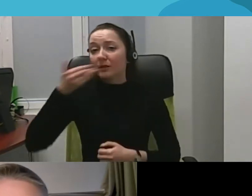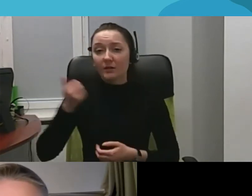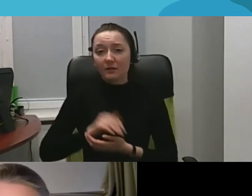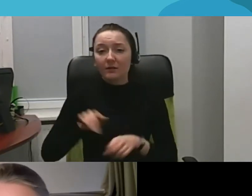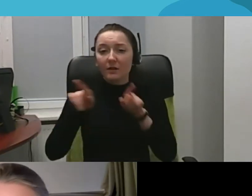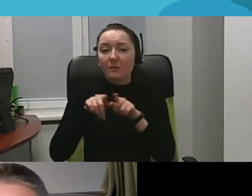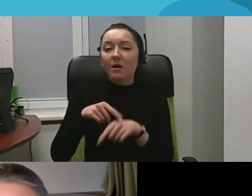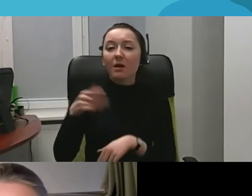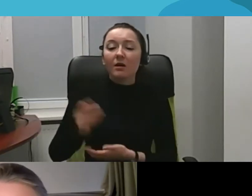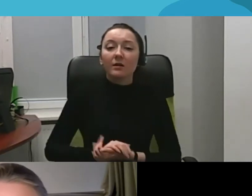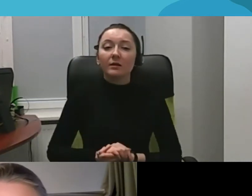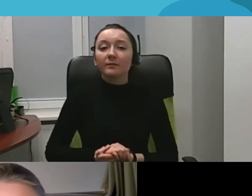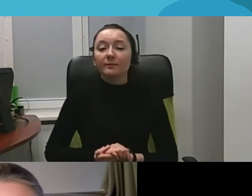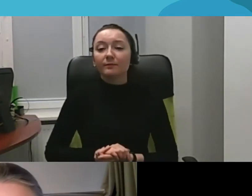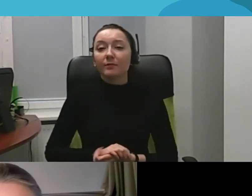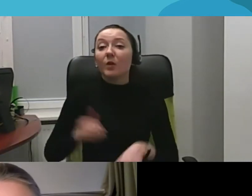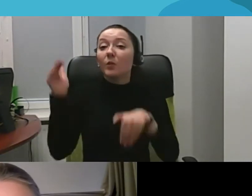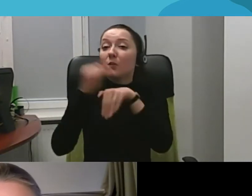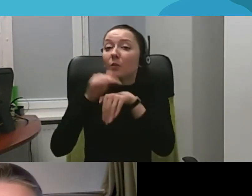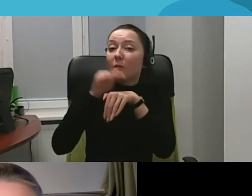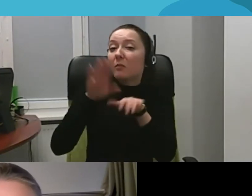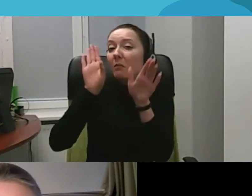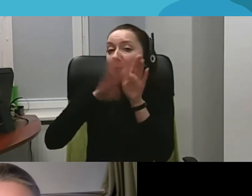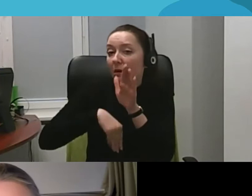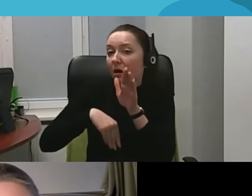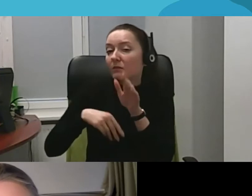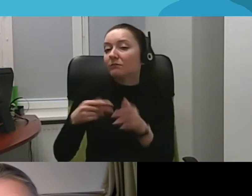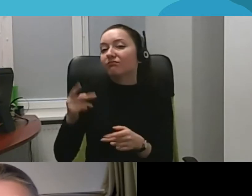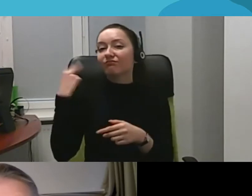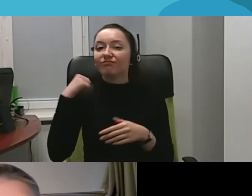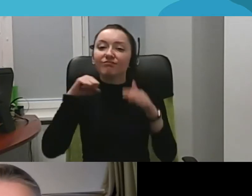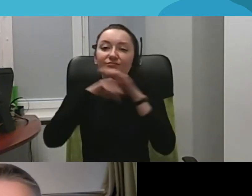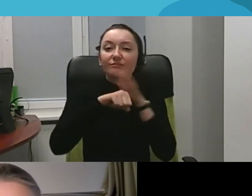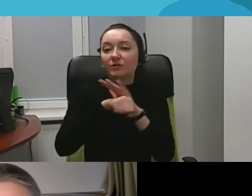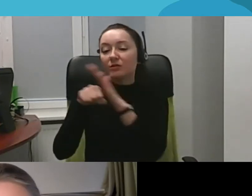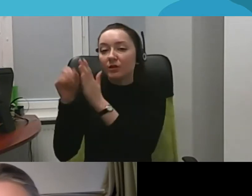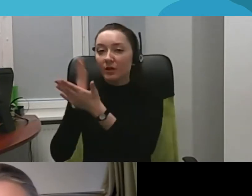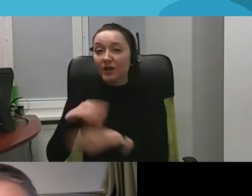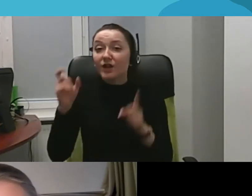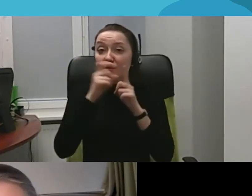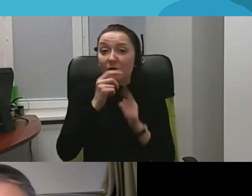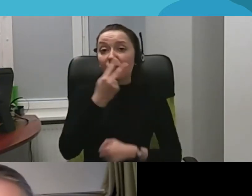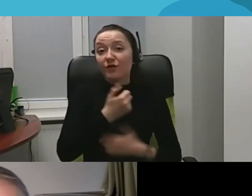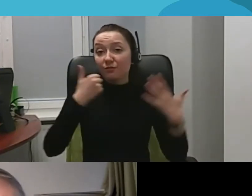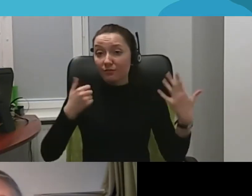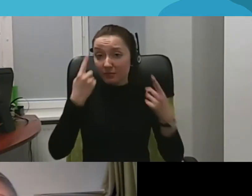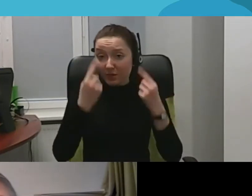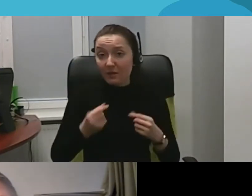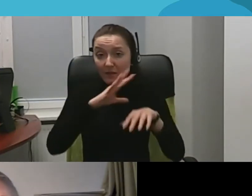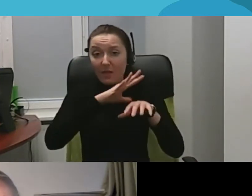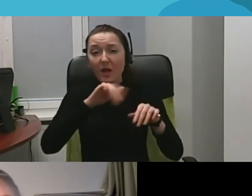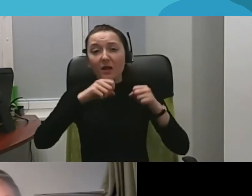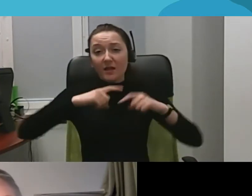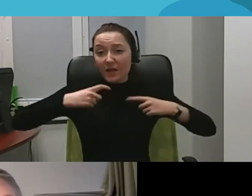that report to the General Assembly on 26th of October, I insisted on the latest developments in the judiciary field,